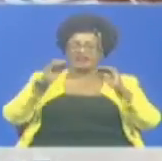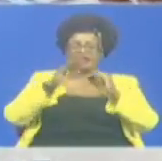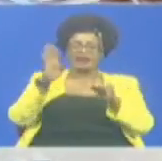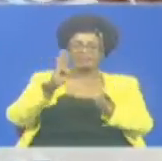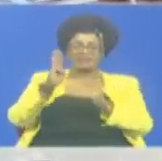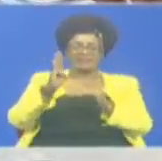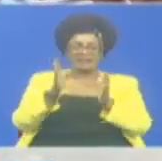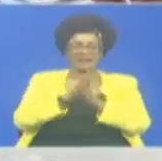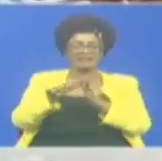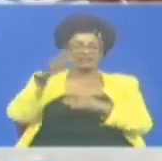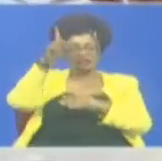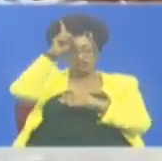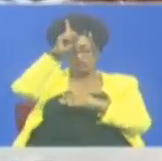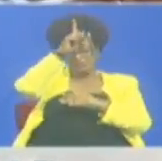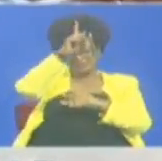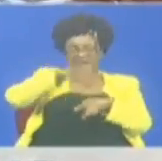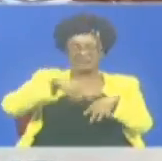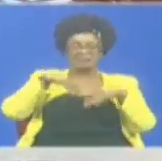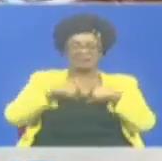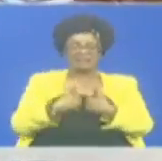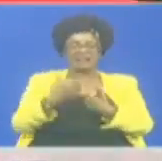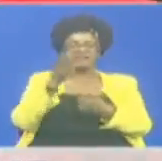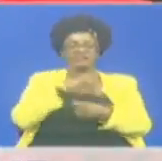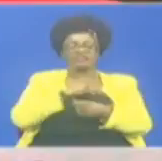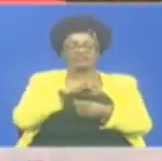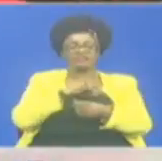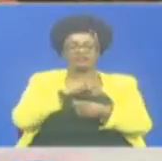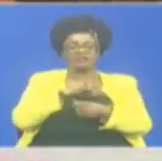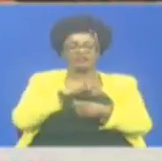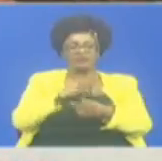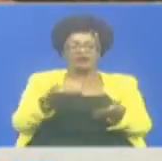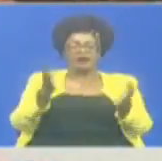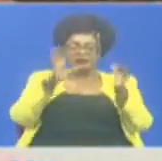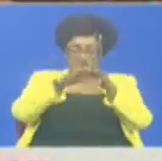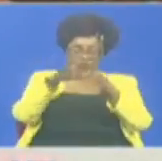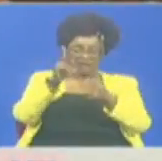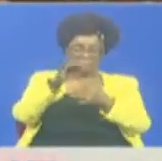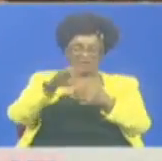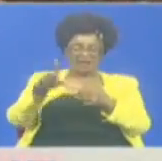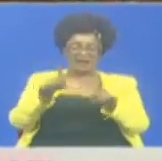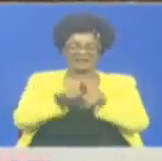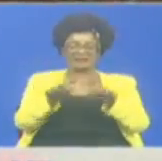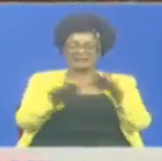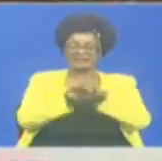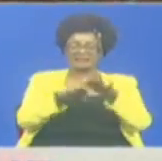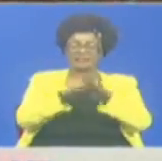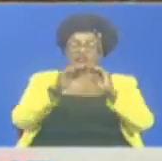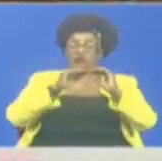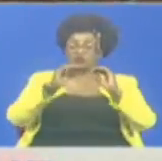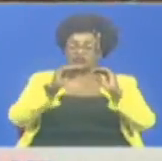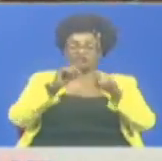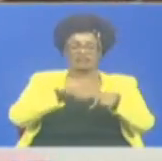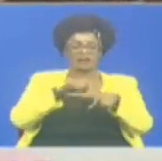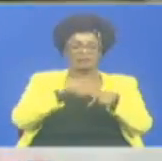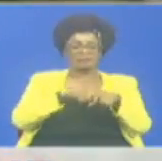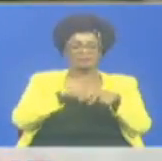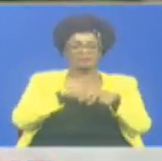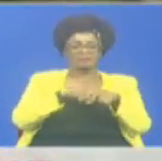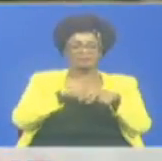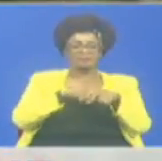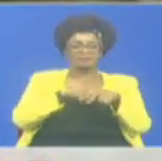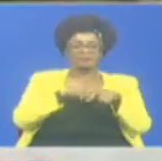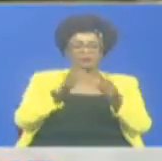and Germany after retirement. Nilijoin Kenya Breweries as a coach, assistant coach. Wakati nilikuwa na Ghost